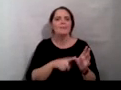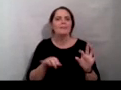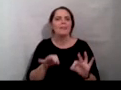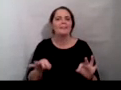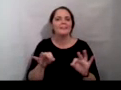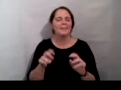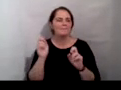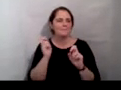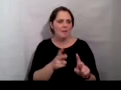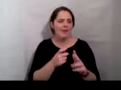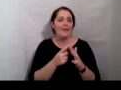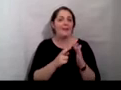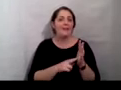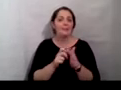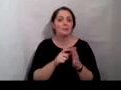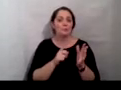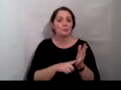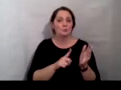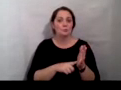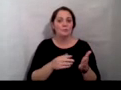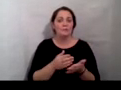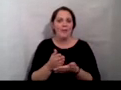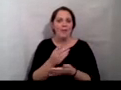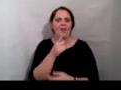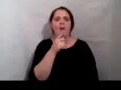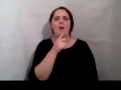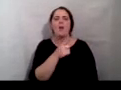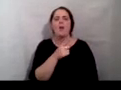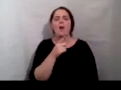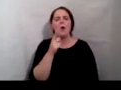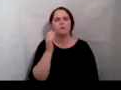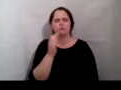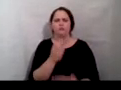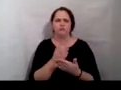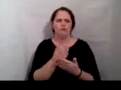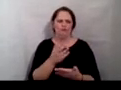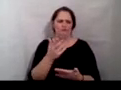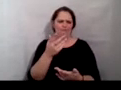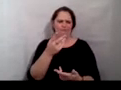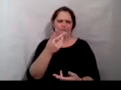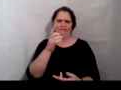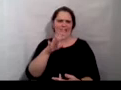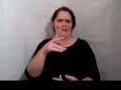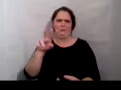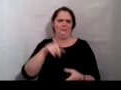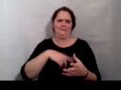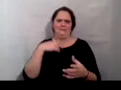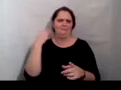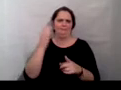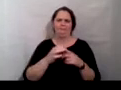homelands, and she visited Kendall River after many, quite some time,